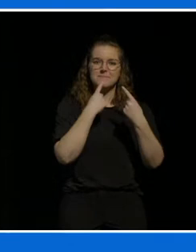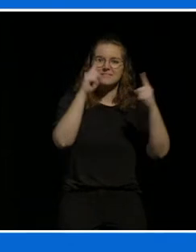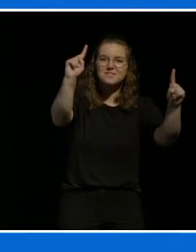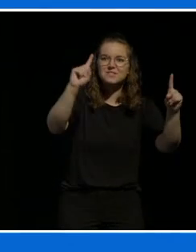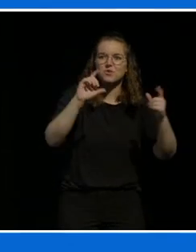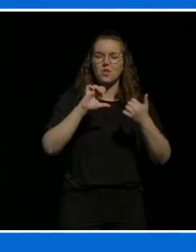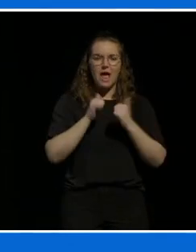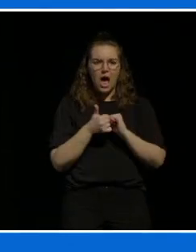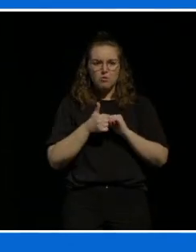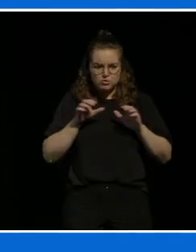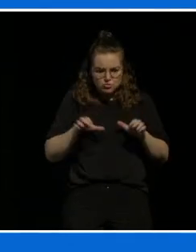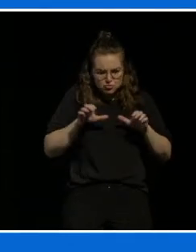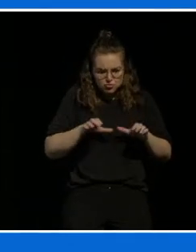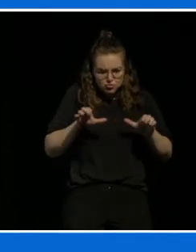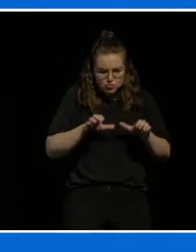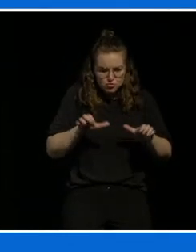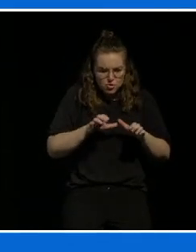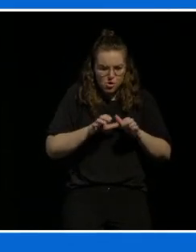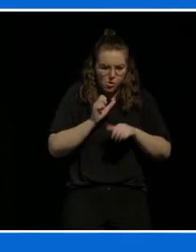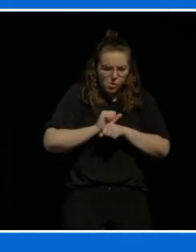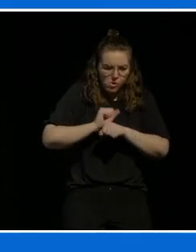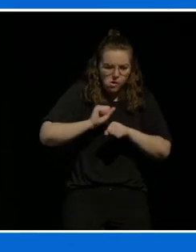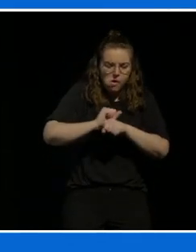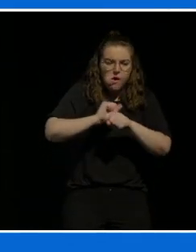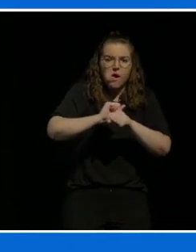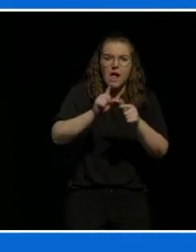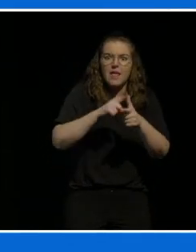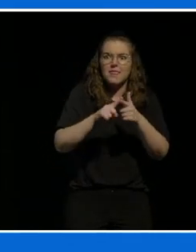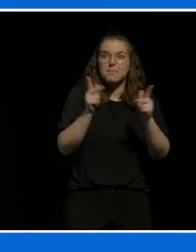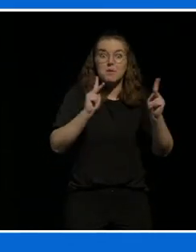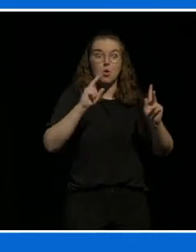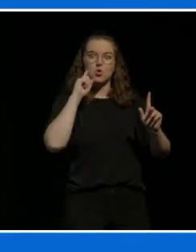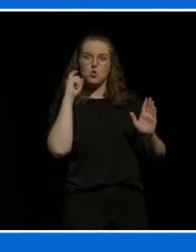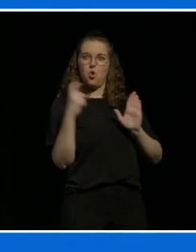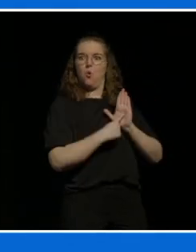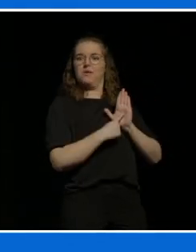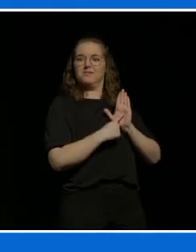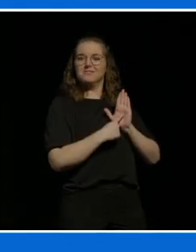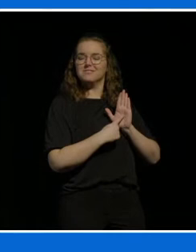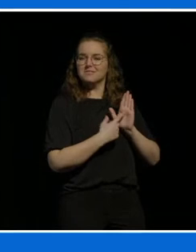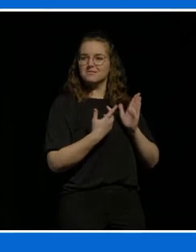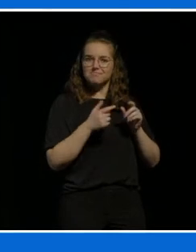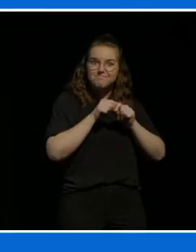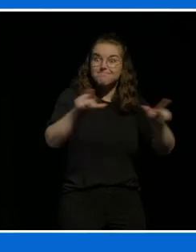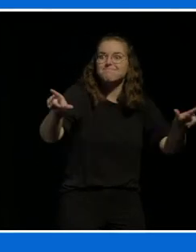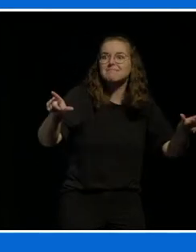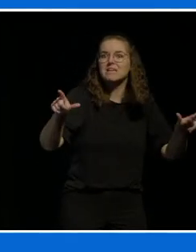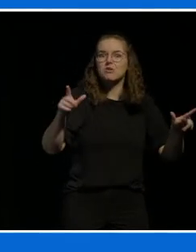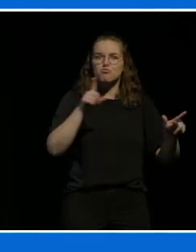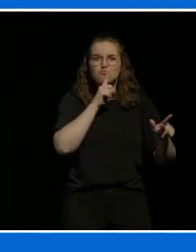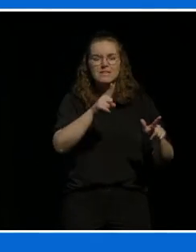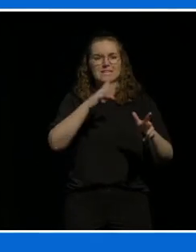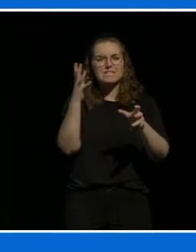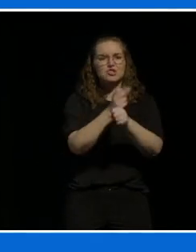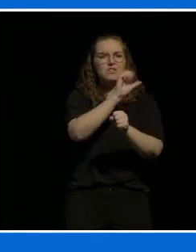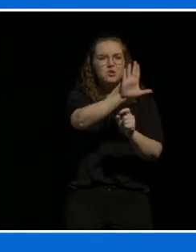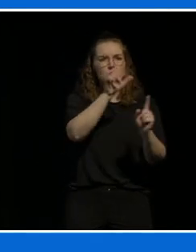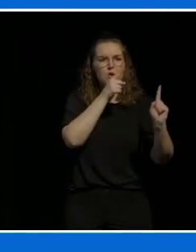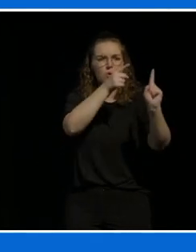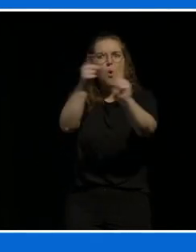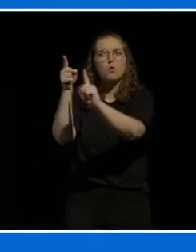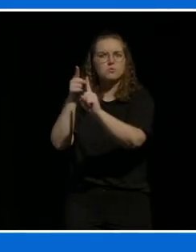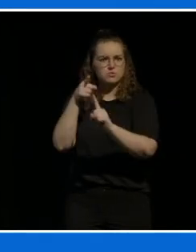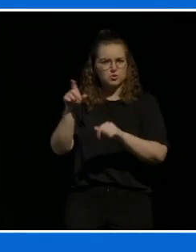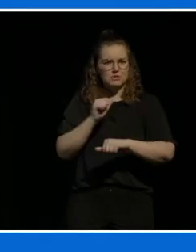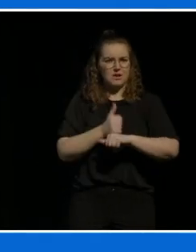and how to get someone to notice, how to make it so that it's on a large scale and you're achieving those big goals that you set